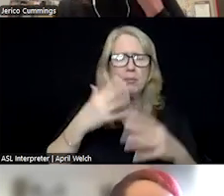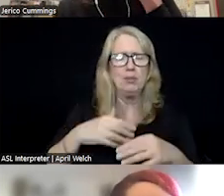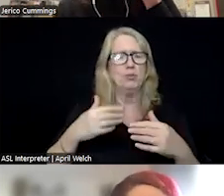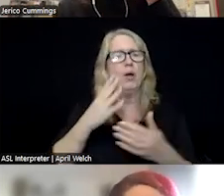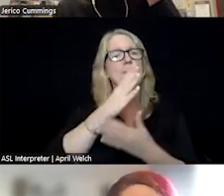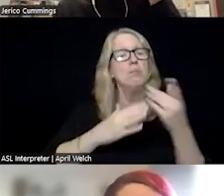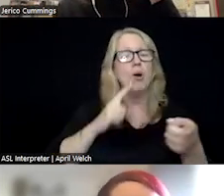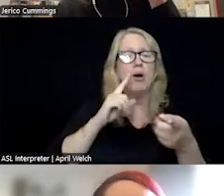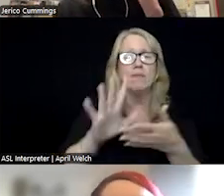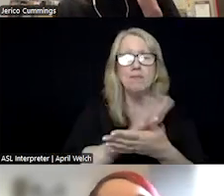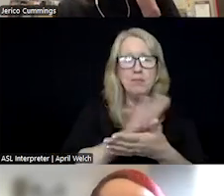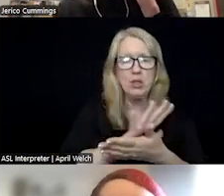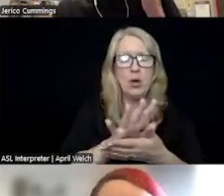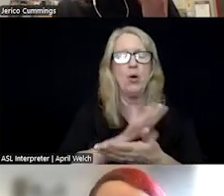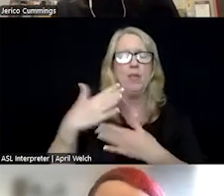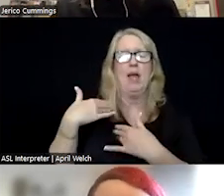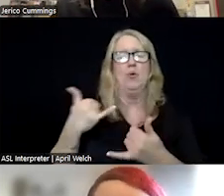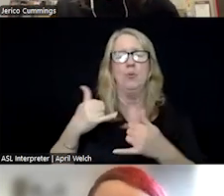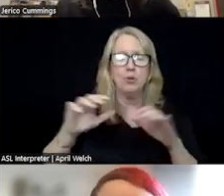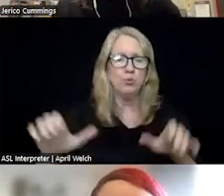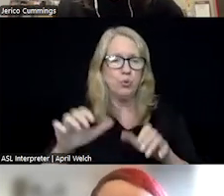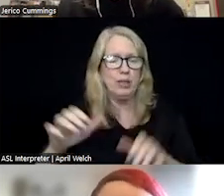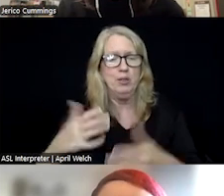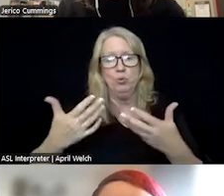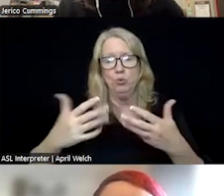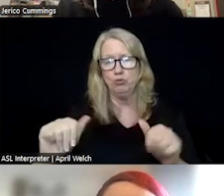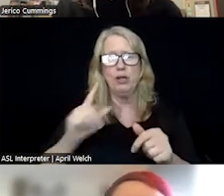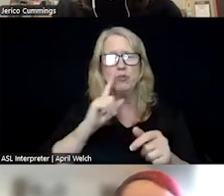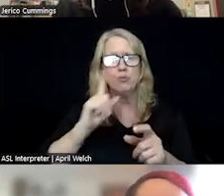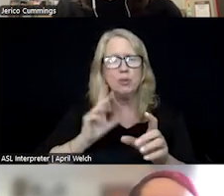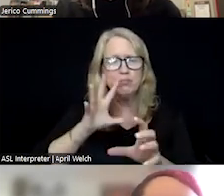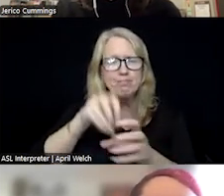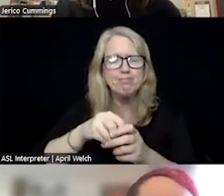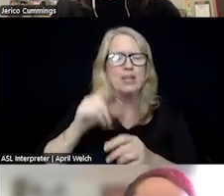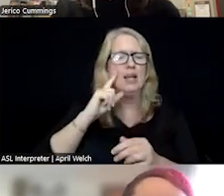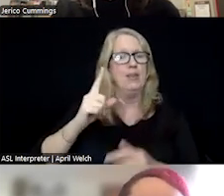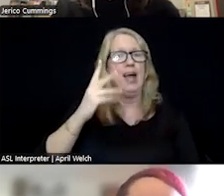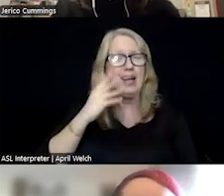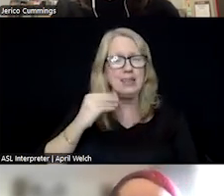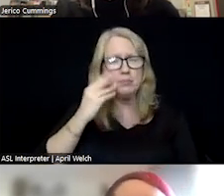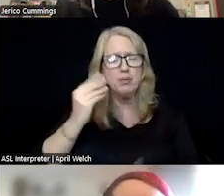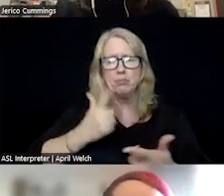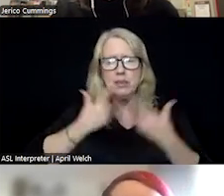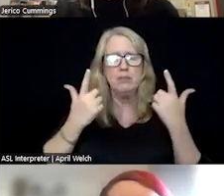video campaigns that we're doing. We're really trying to jump into lived experiences videos because I can sit and talk all day